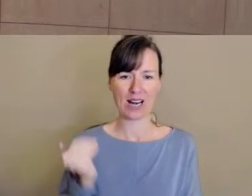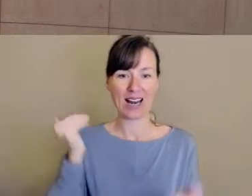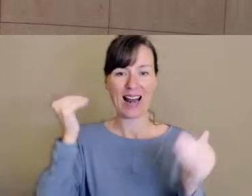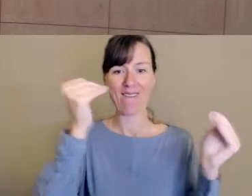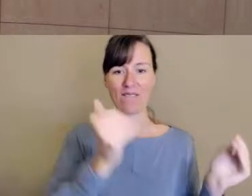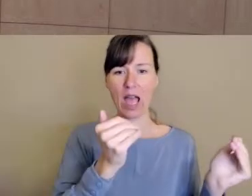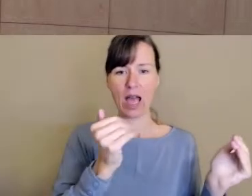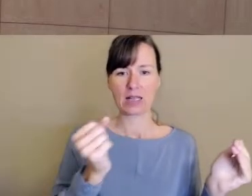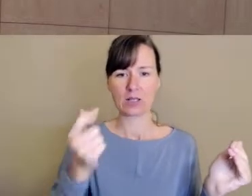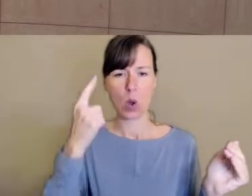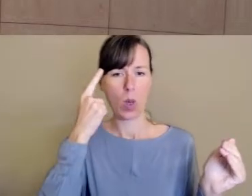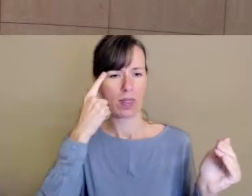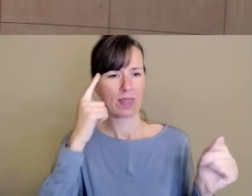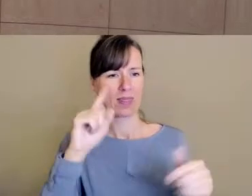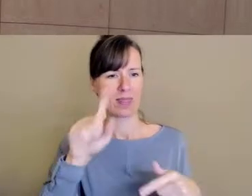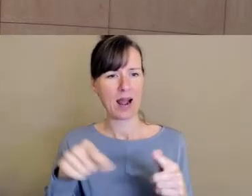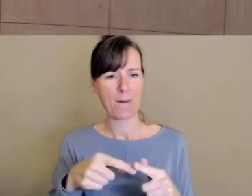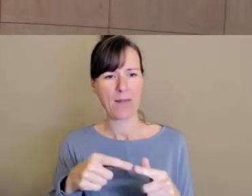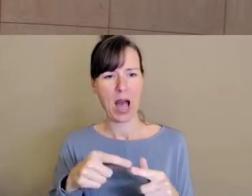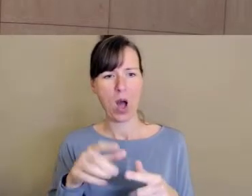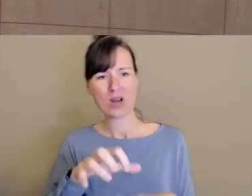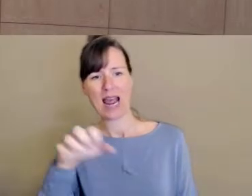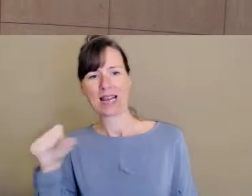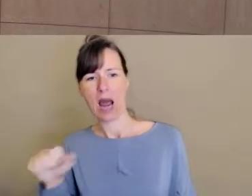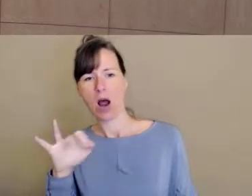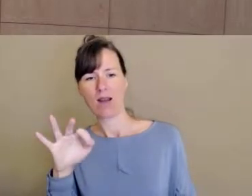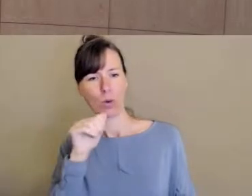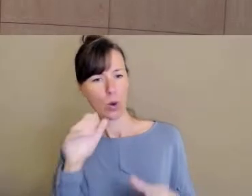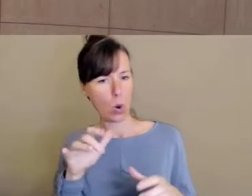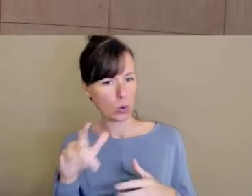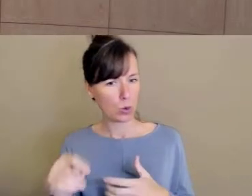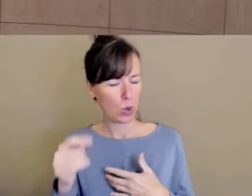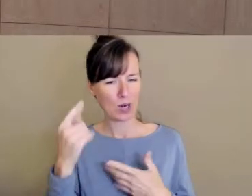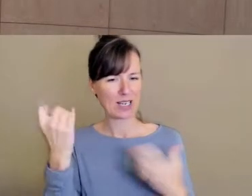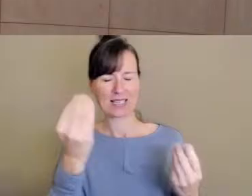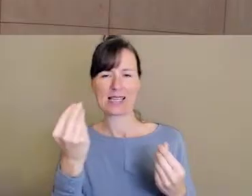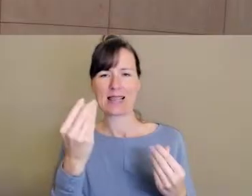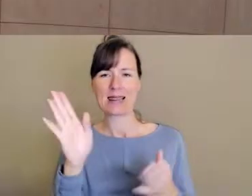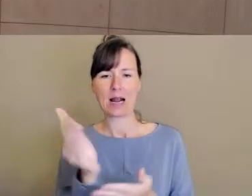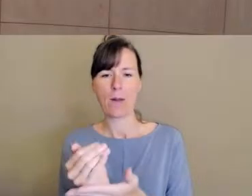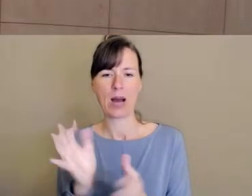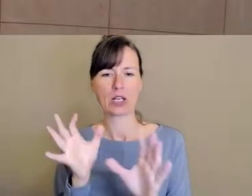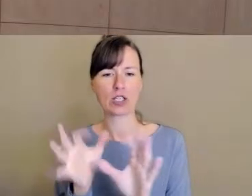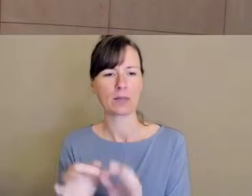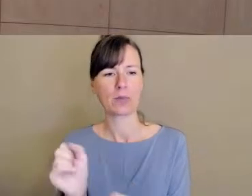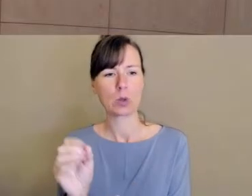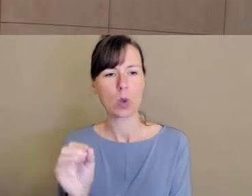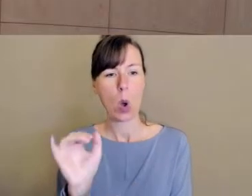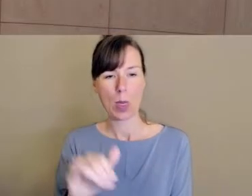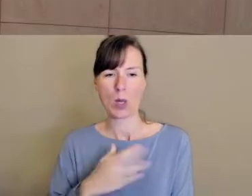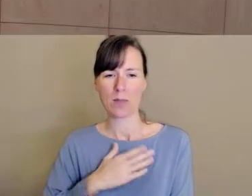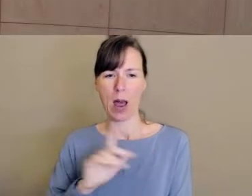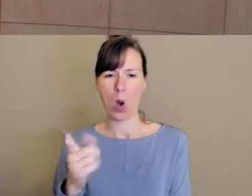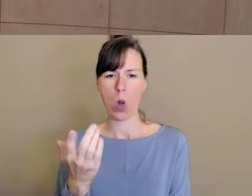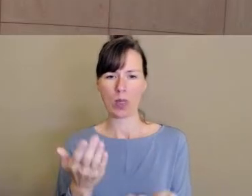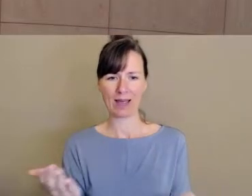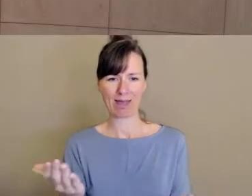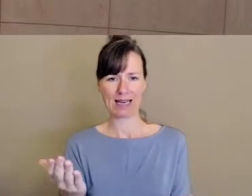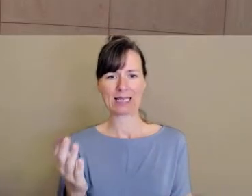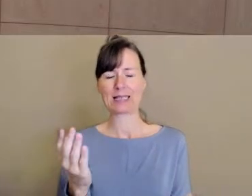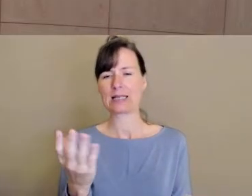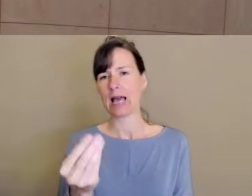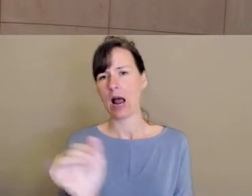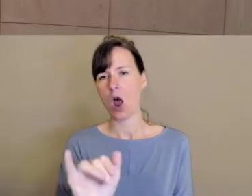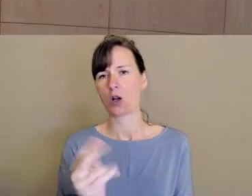And I think maybe just using the same language, if town supported and town event are the same thing, if we can just stick to one so people don't get